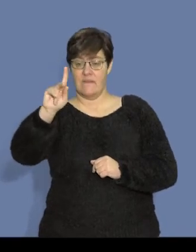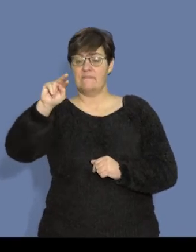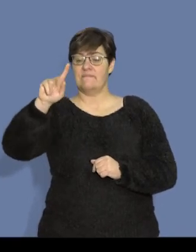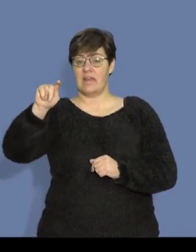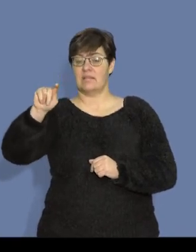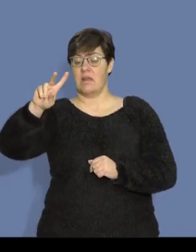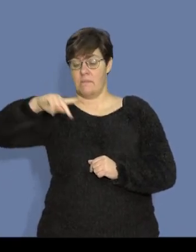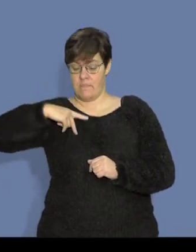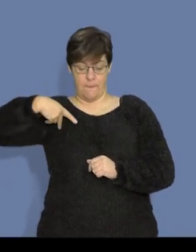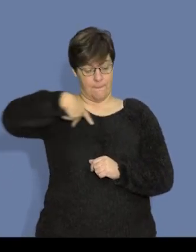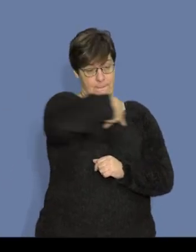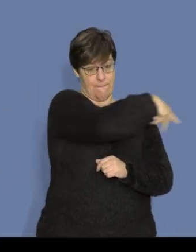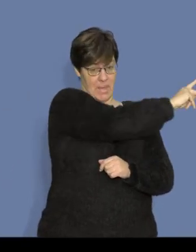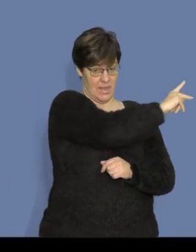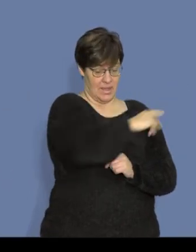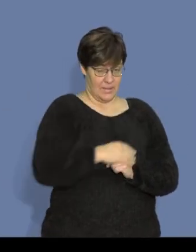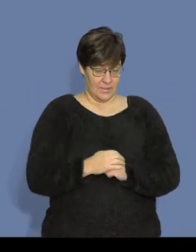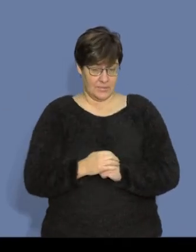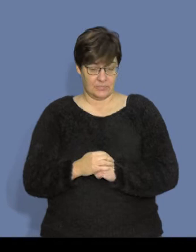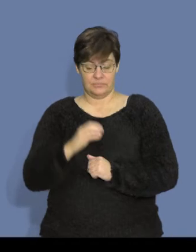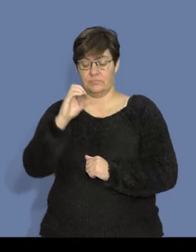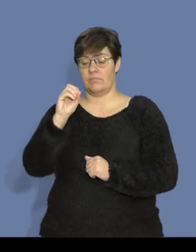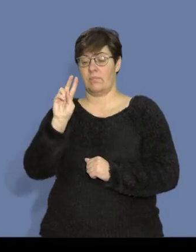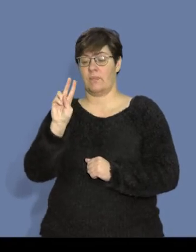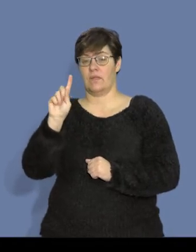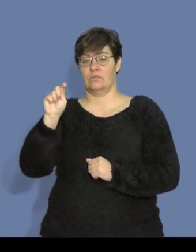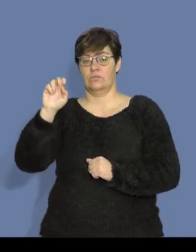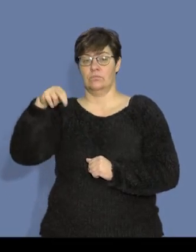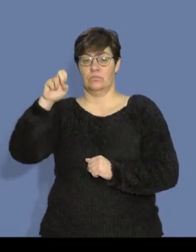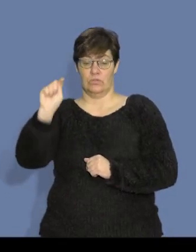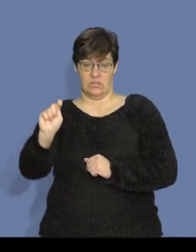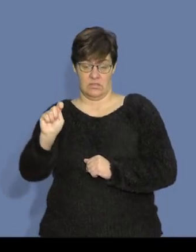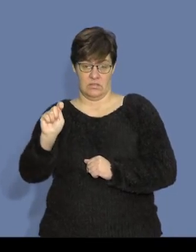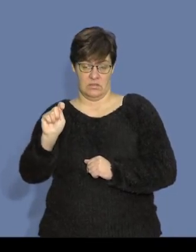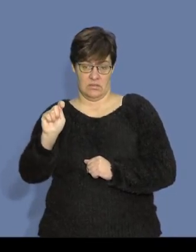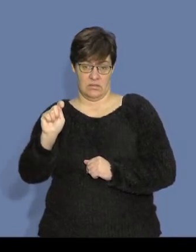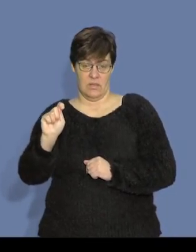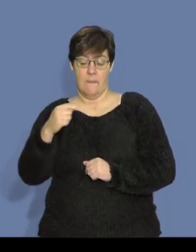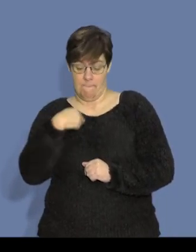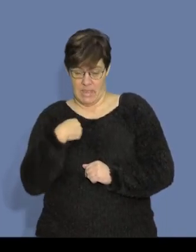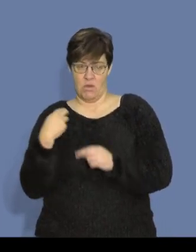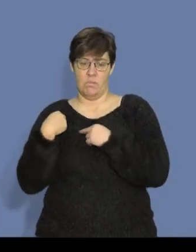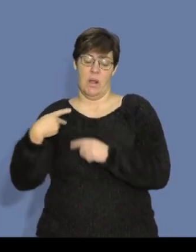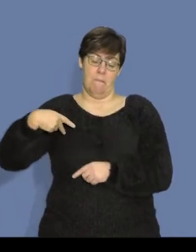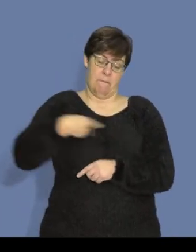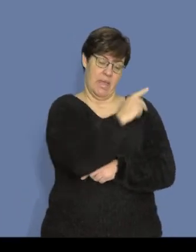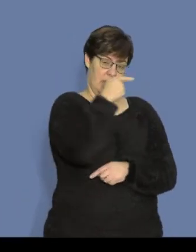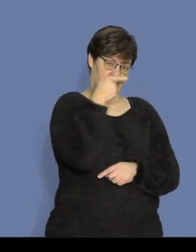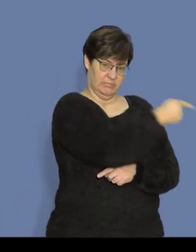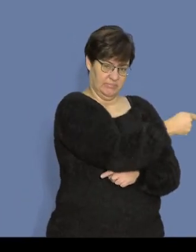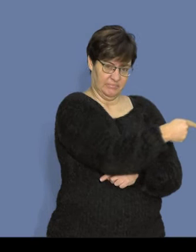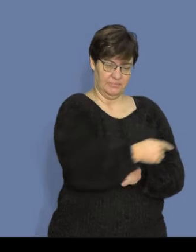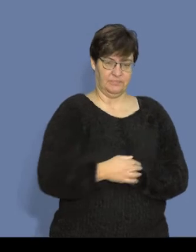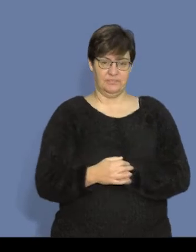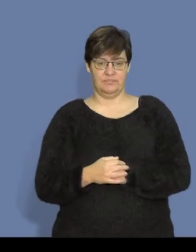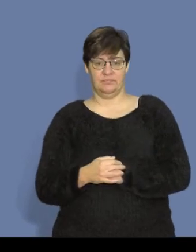VAT that I have to, which is my output VAT, amount that I need to pay over to SARS. Keep that in mind, that this